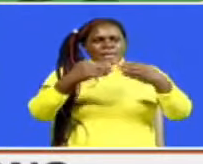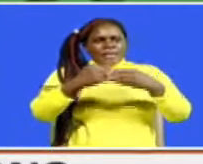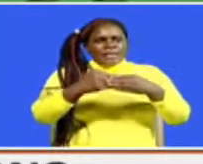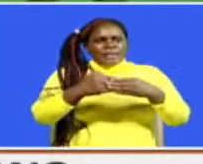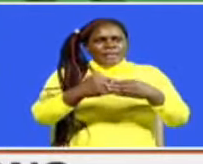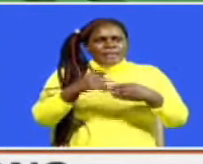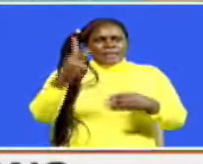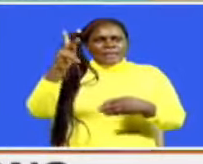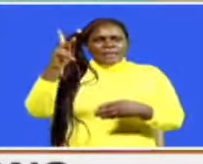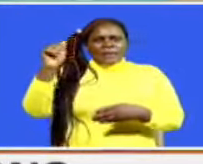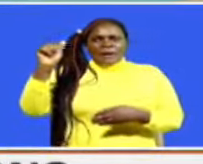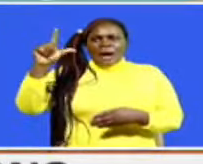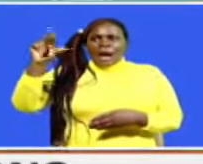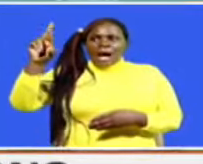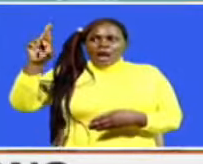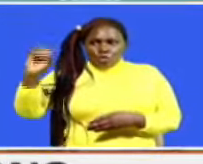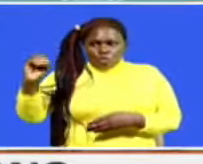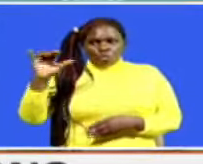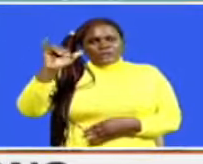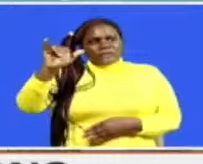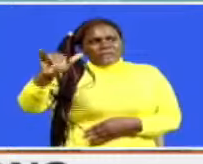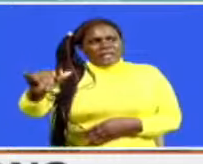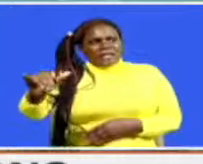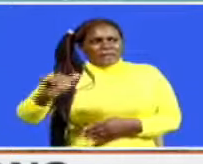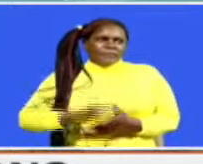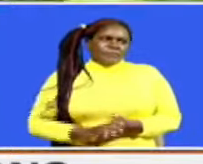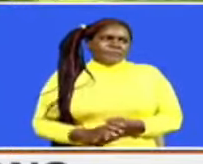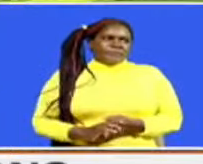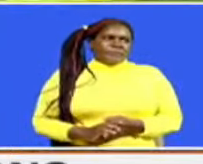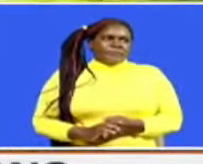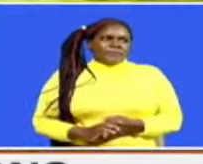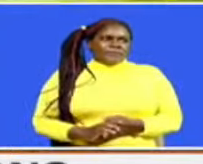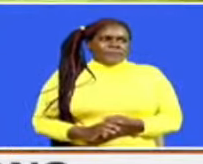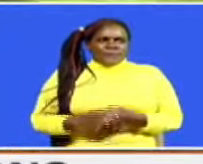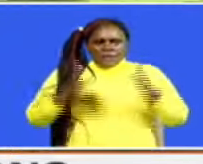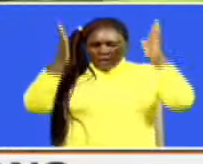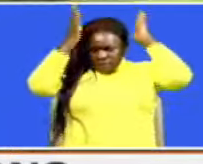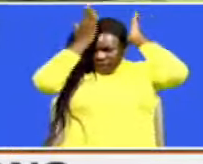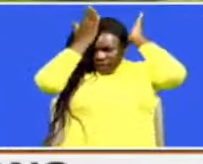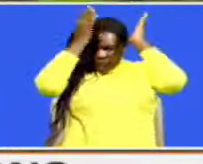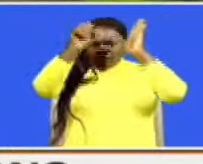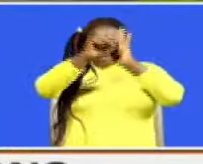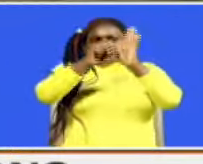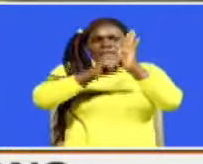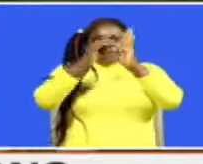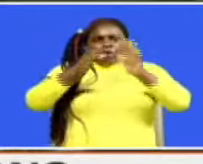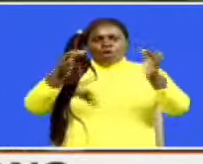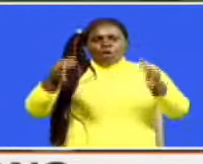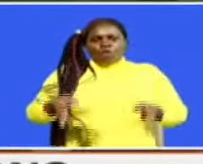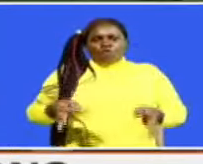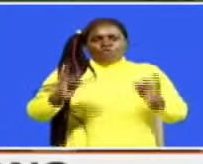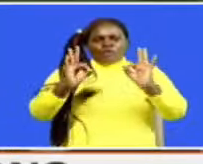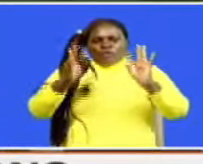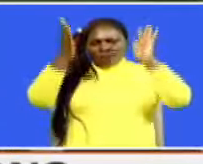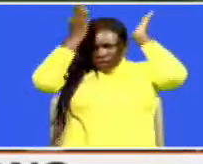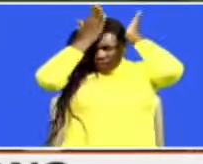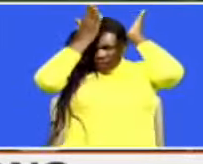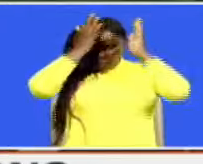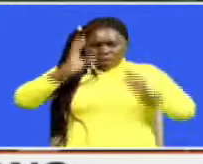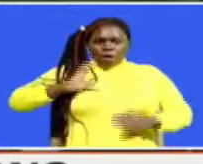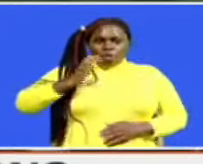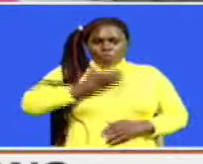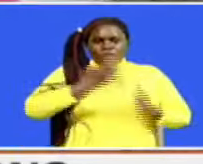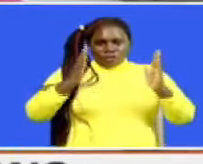Kenya Agricultural and Livestock Research Organization, KALRO, the Kakamega State Lodge, and the official residences of the Kakamega County